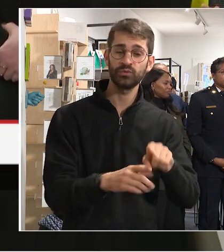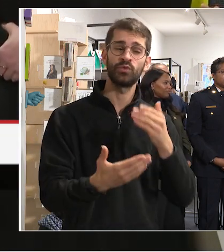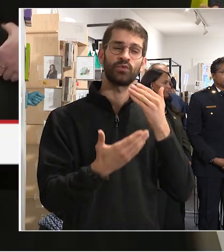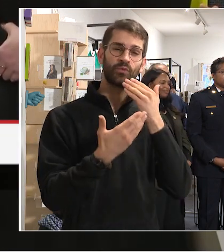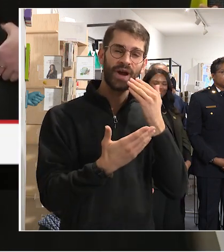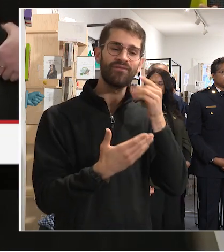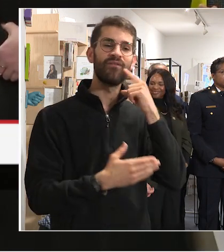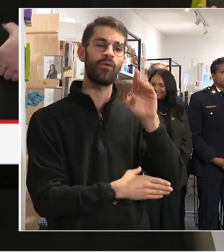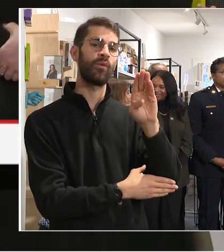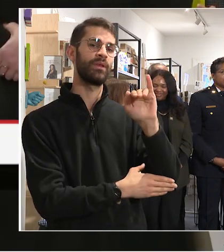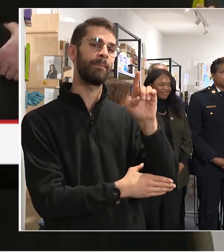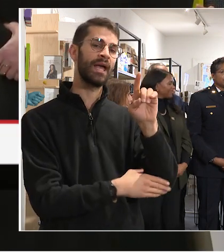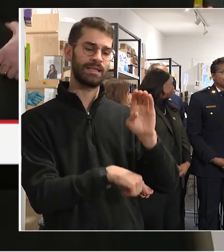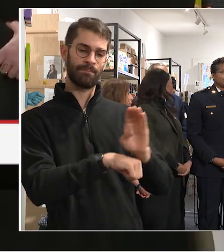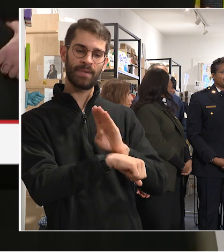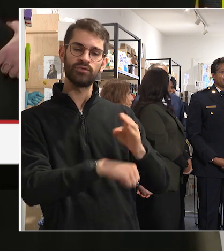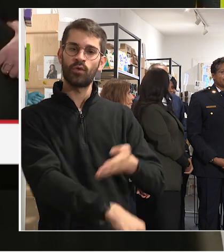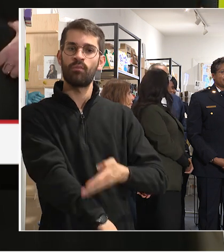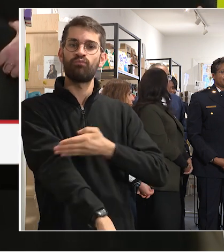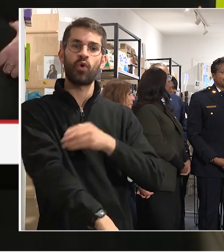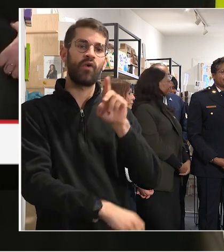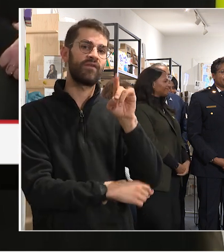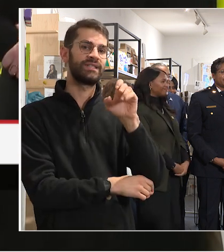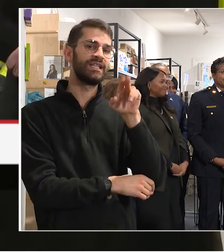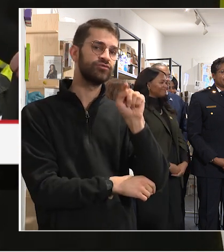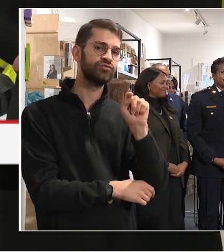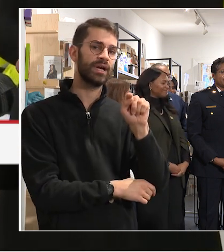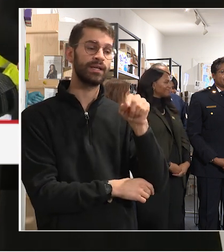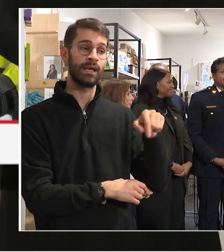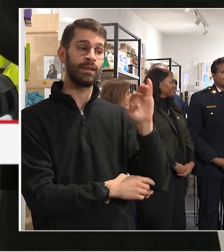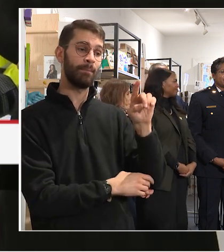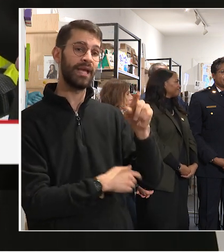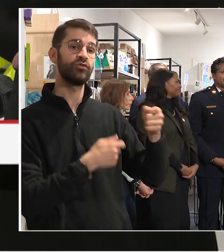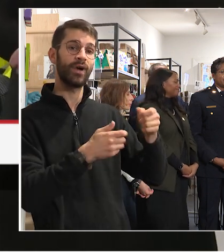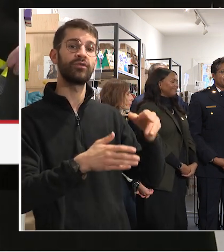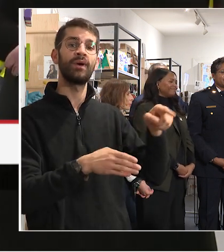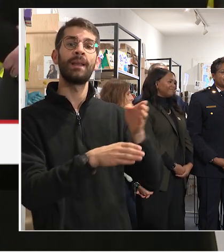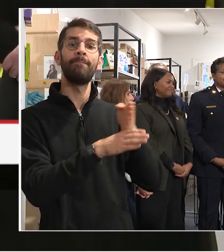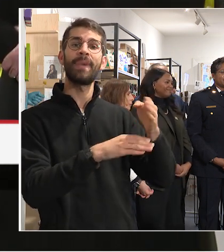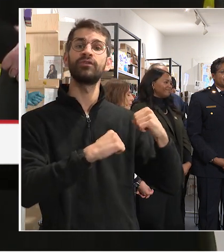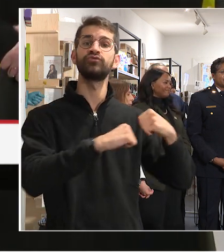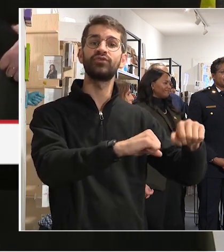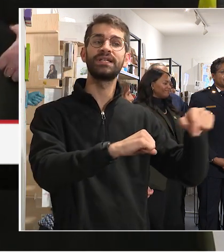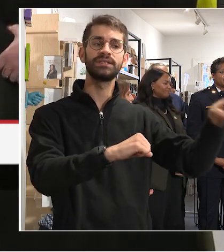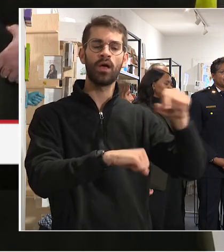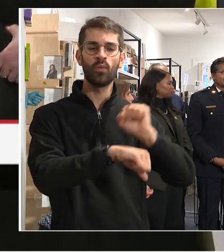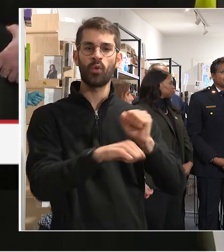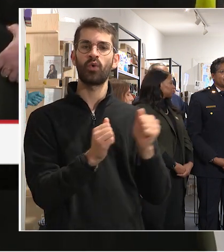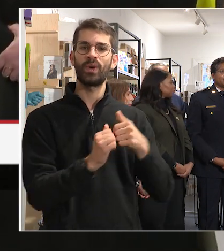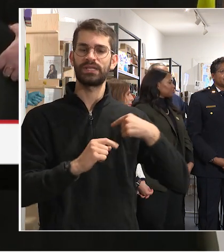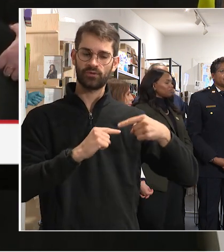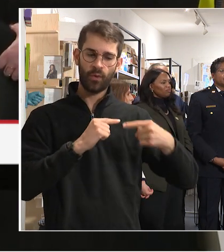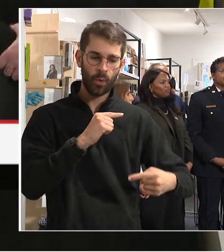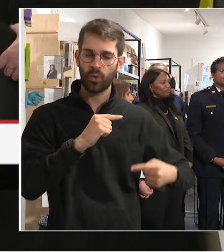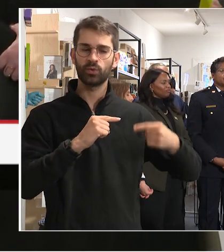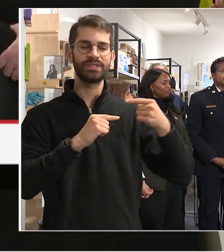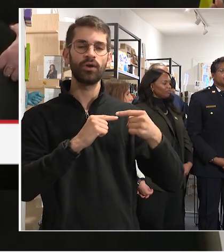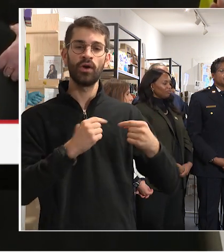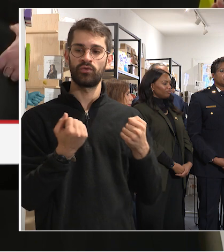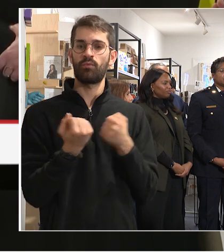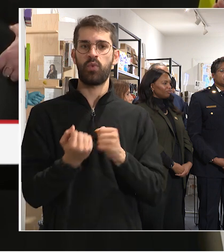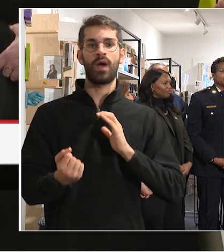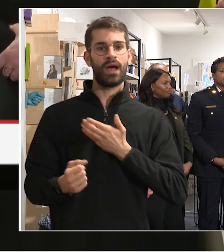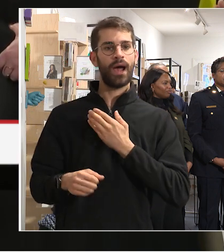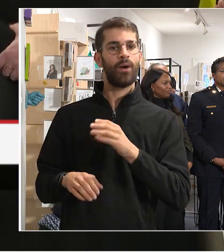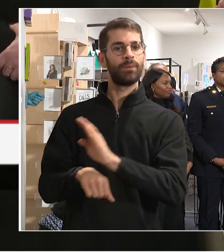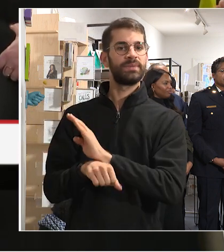our bids, and I'm pleased to be joined by our bid directors and Main Streets for working with us year-round to support our